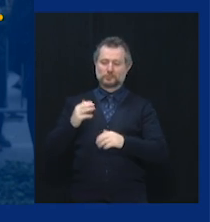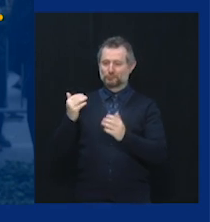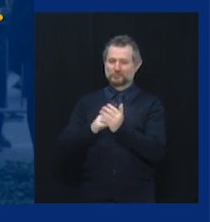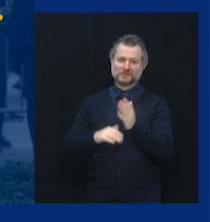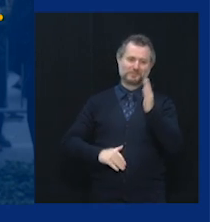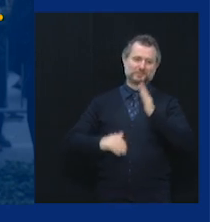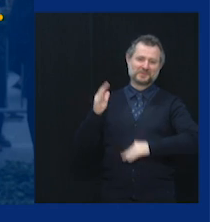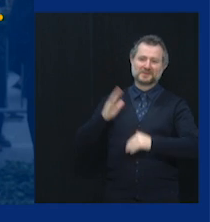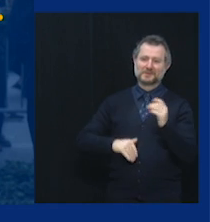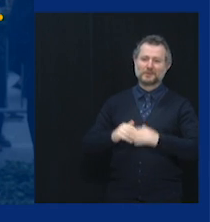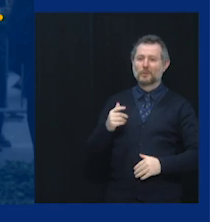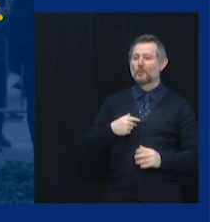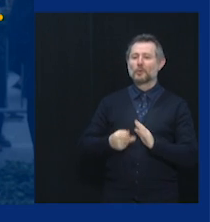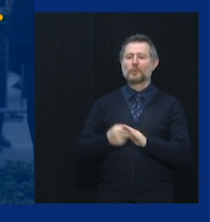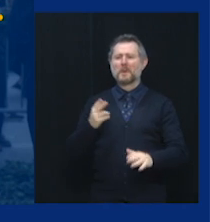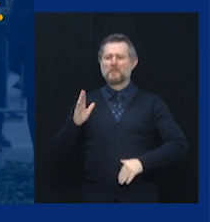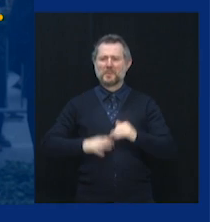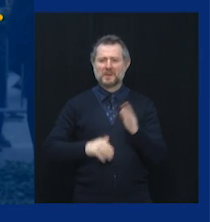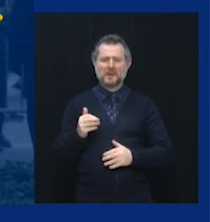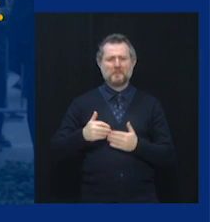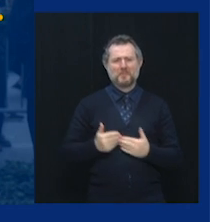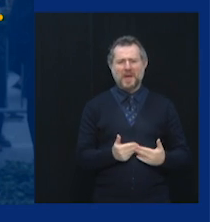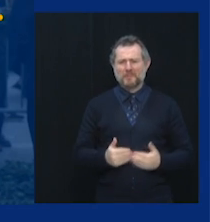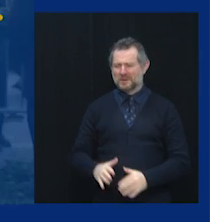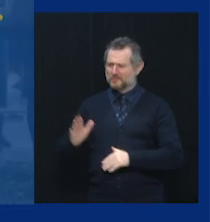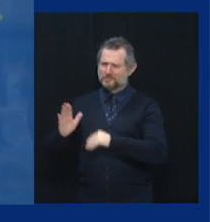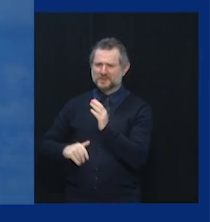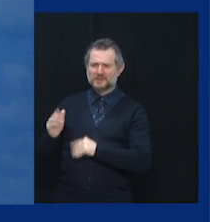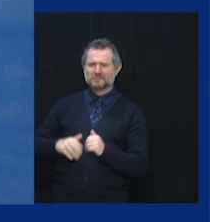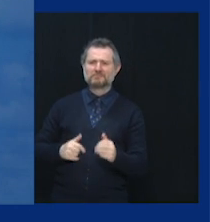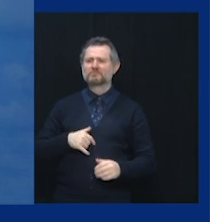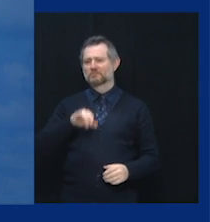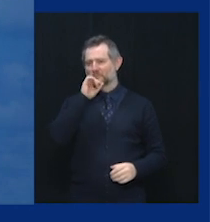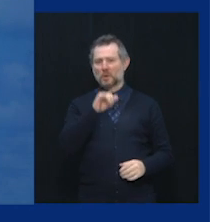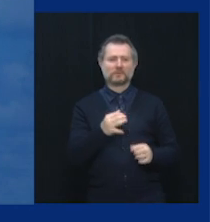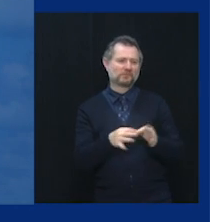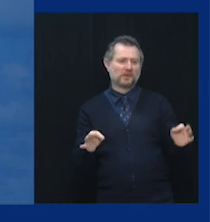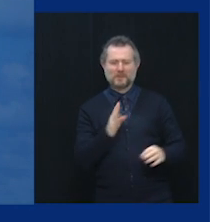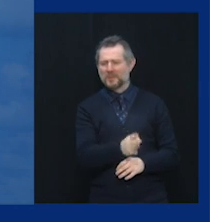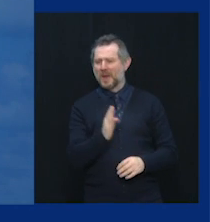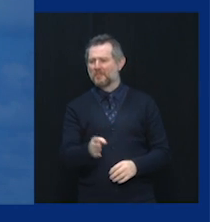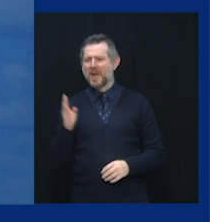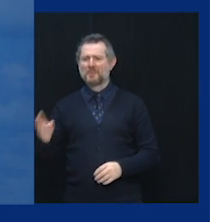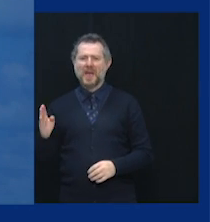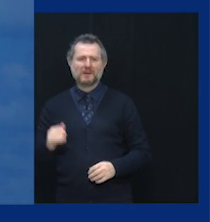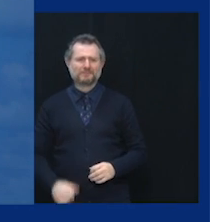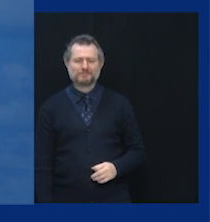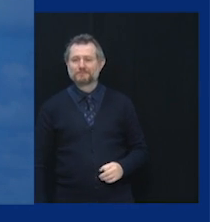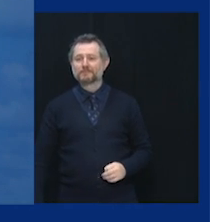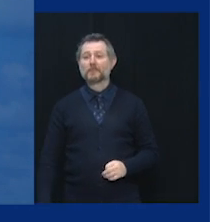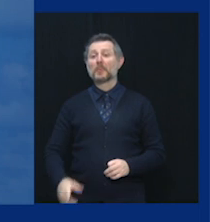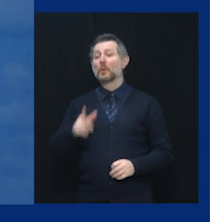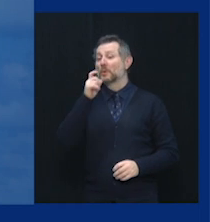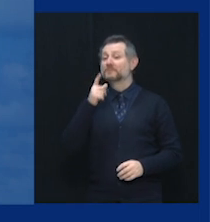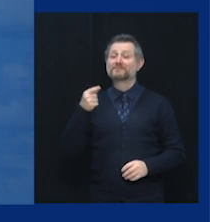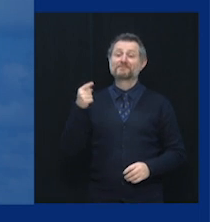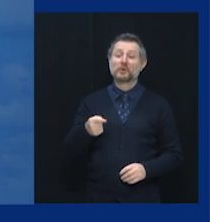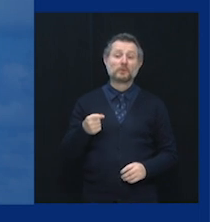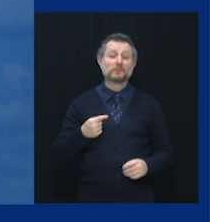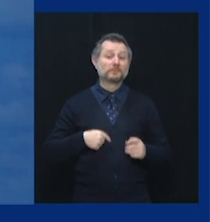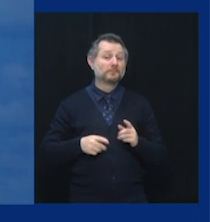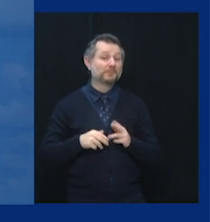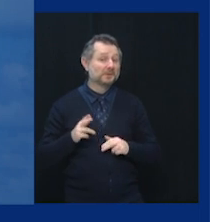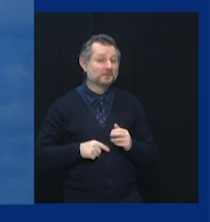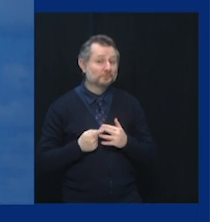build, baby, build. I love that expression. And you know who's going to be the first to build?